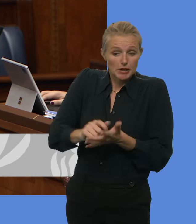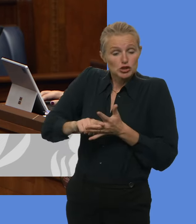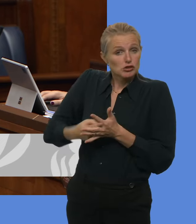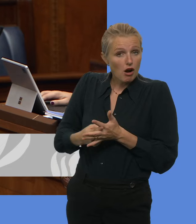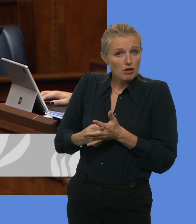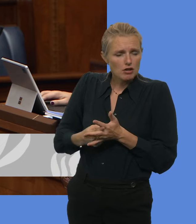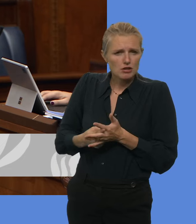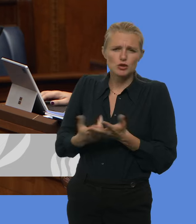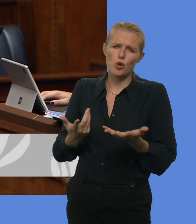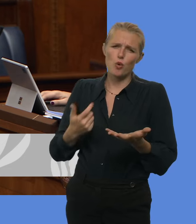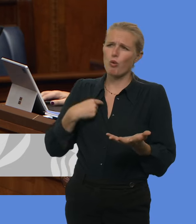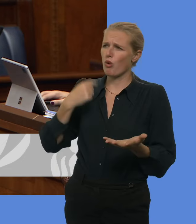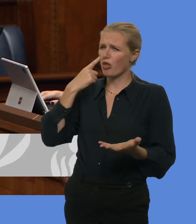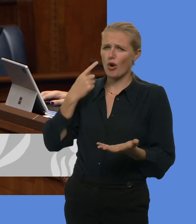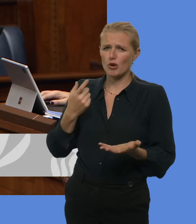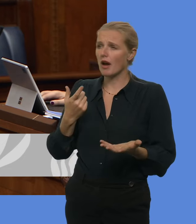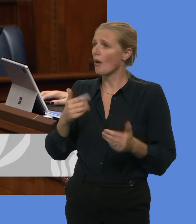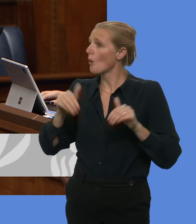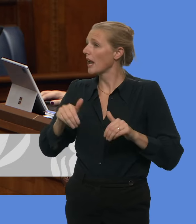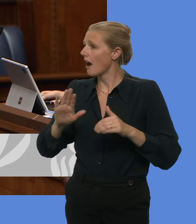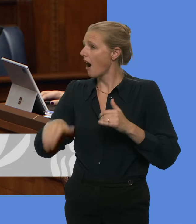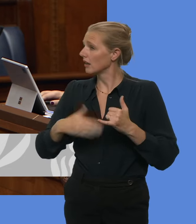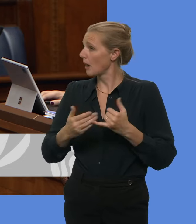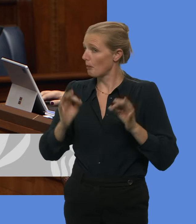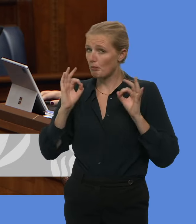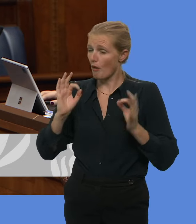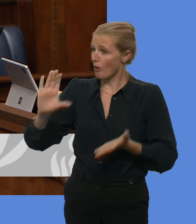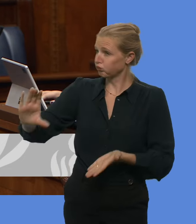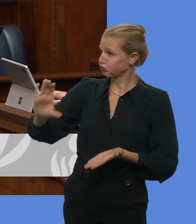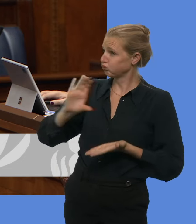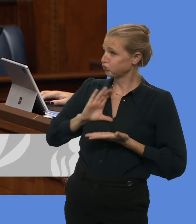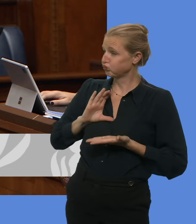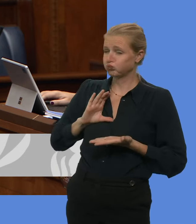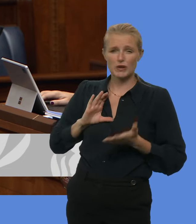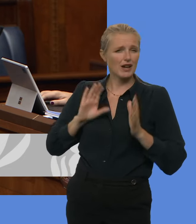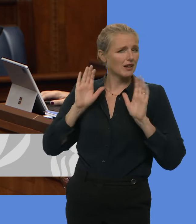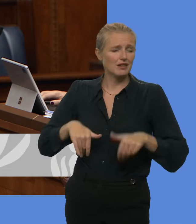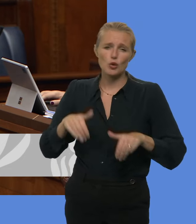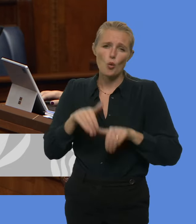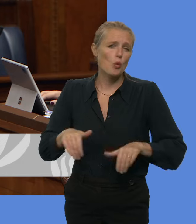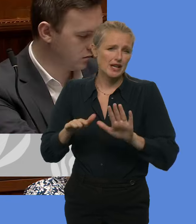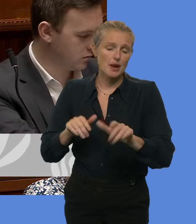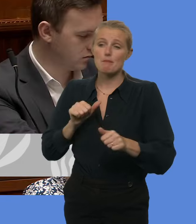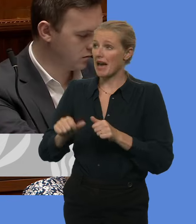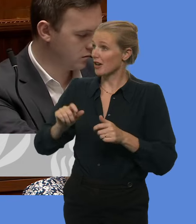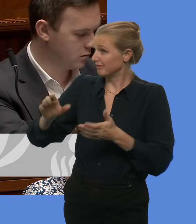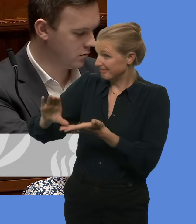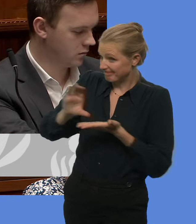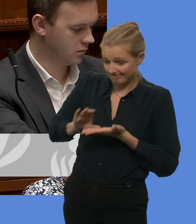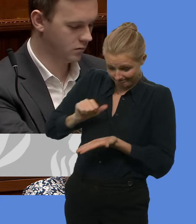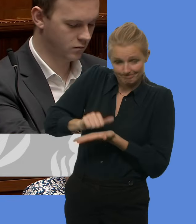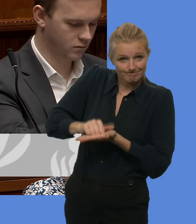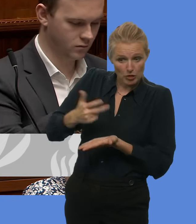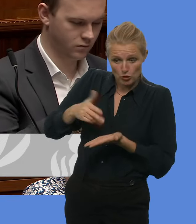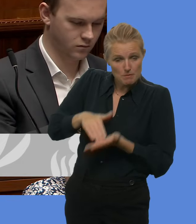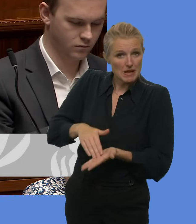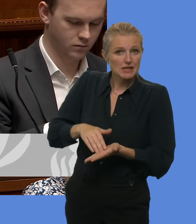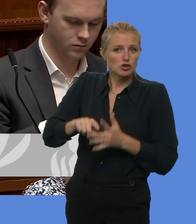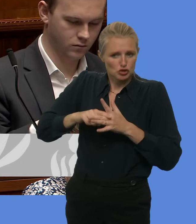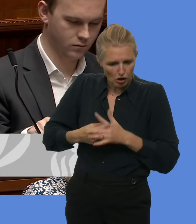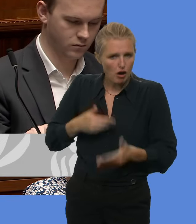rather than simply wait for everything that we would have wanted, it is much better to start and to try to get that important work underway and support those organisations as